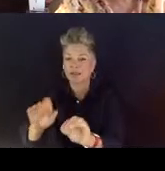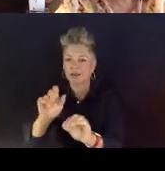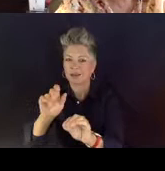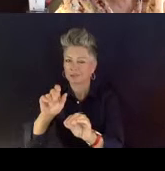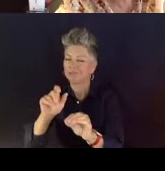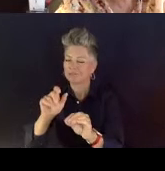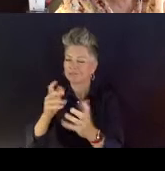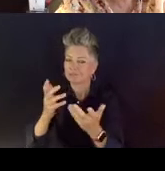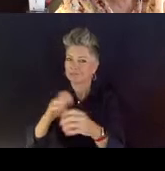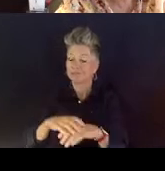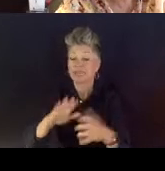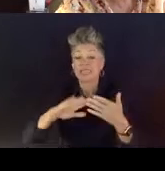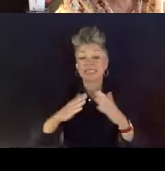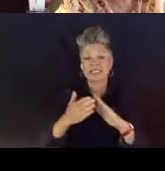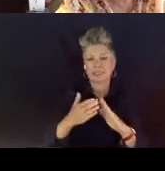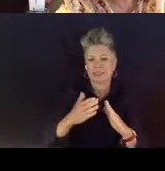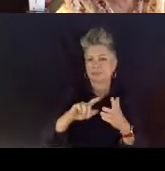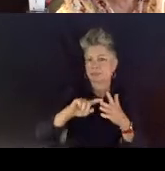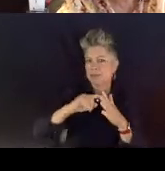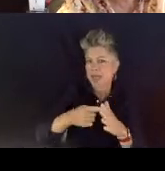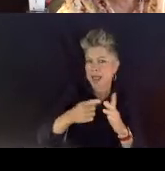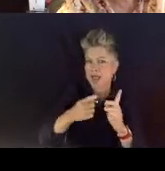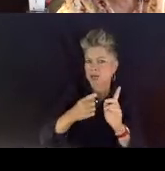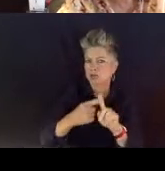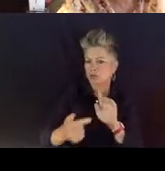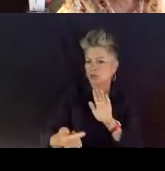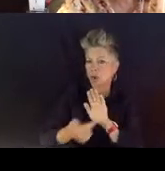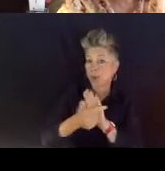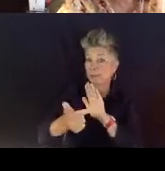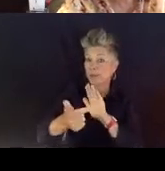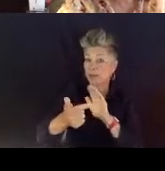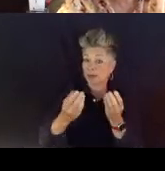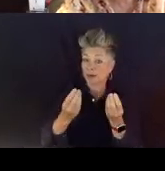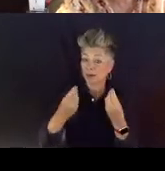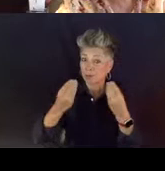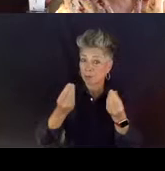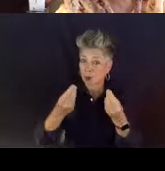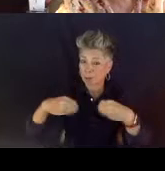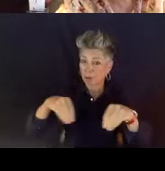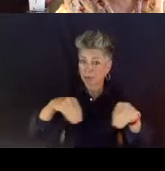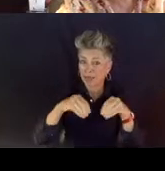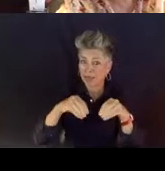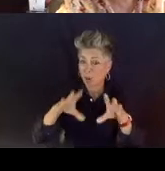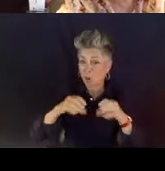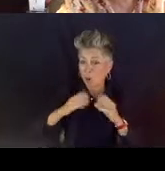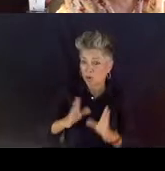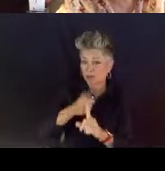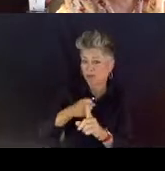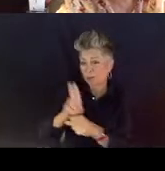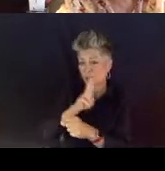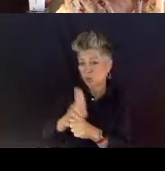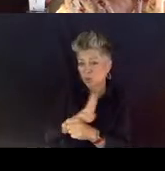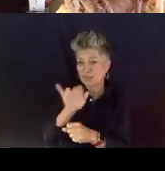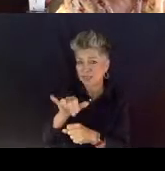Cities started prohibiting the abutting property owners from using the sidewalks as extensions of their